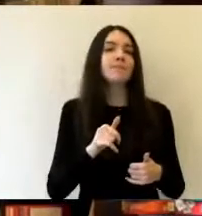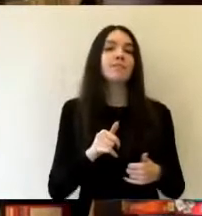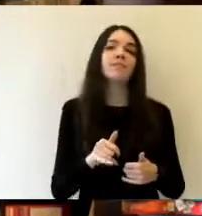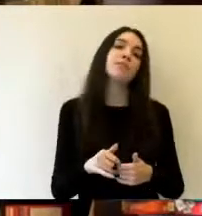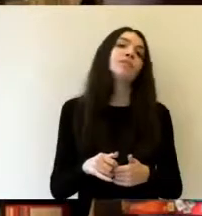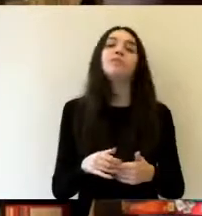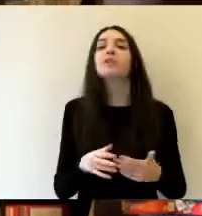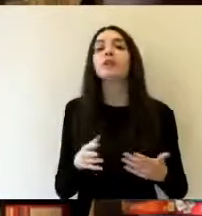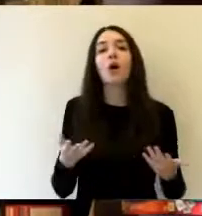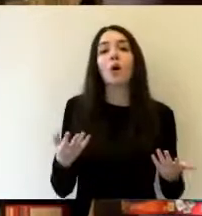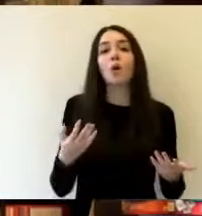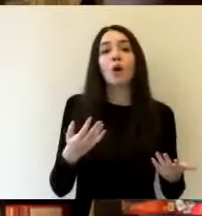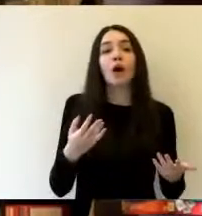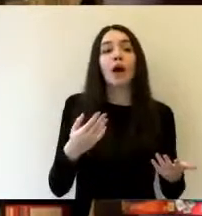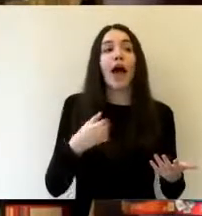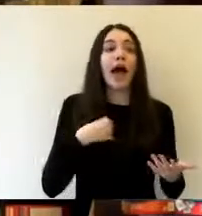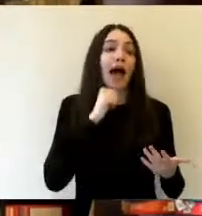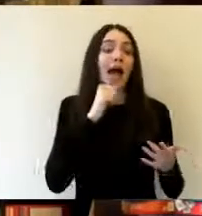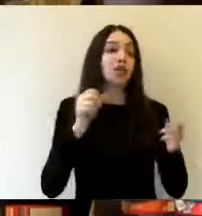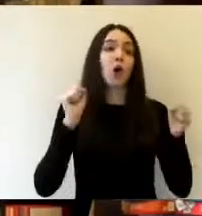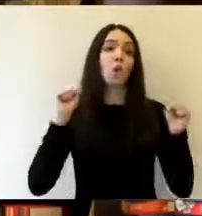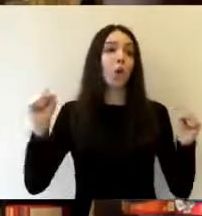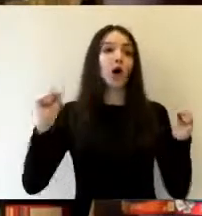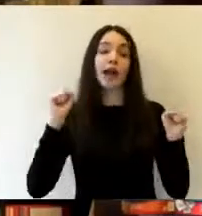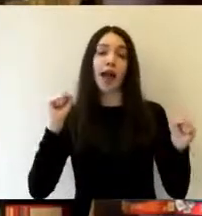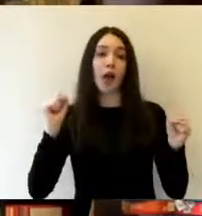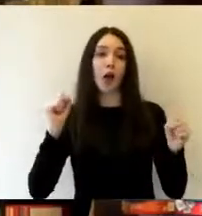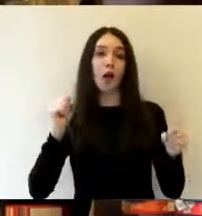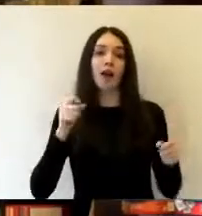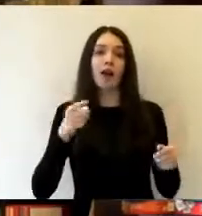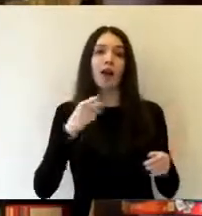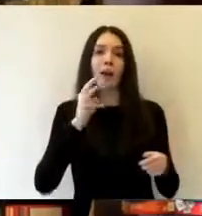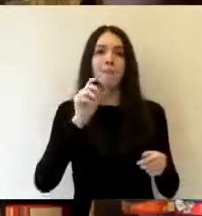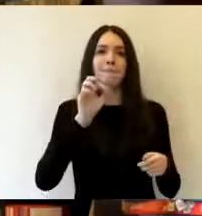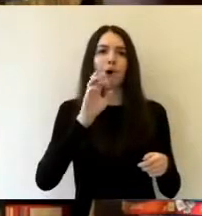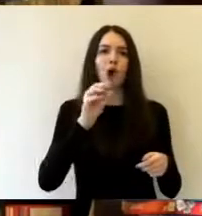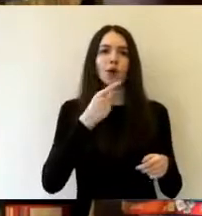don't work out. I should, thanks Mario.